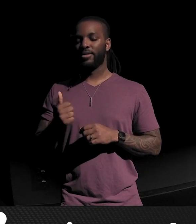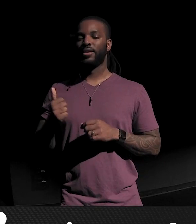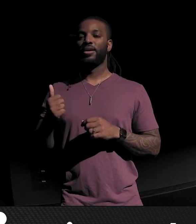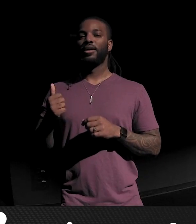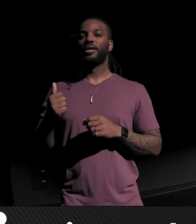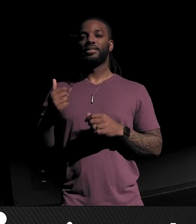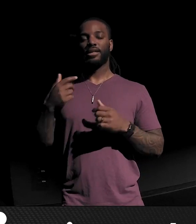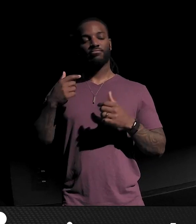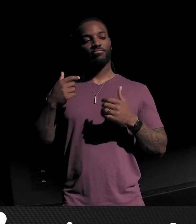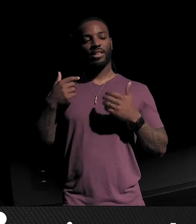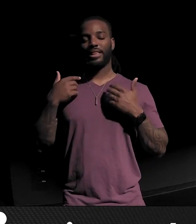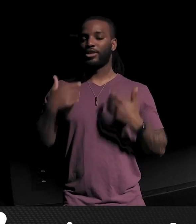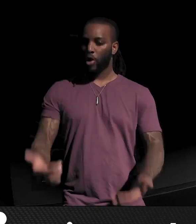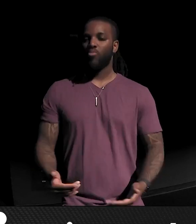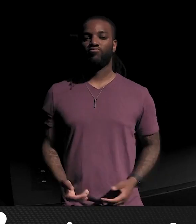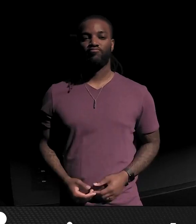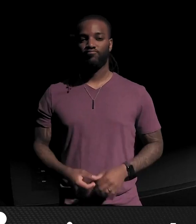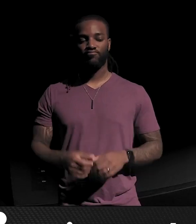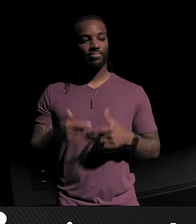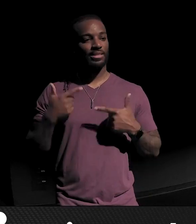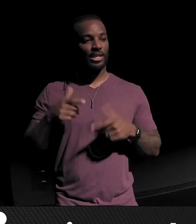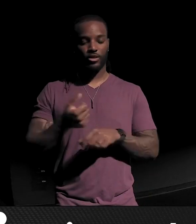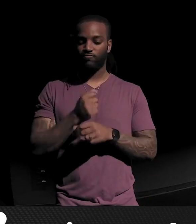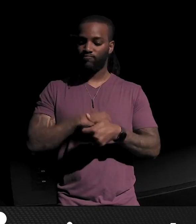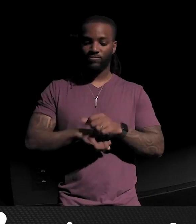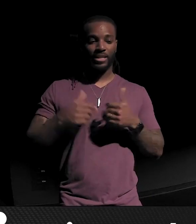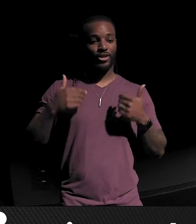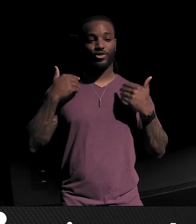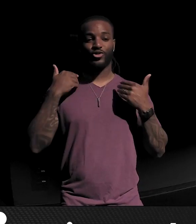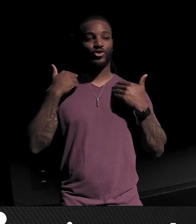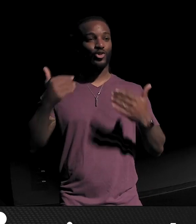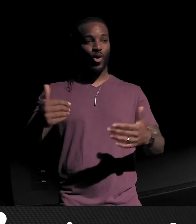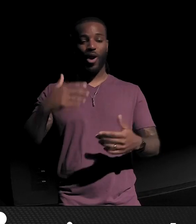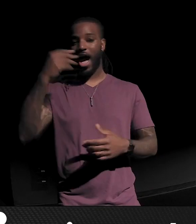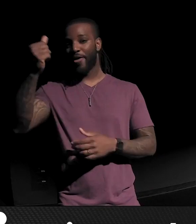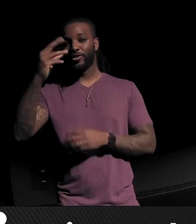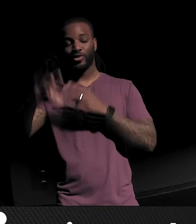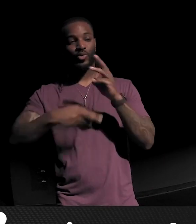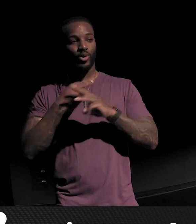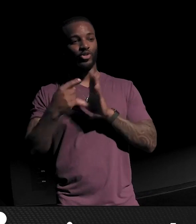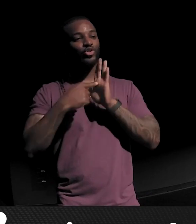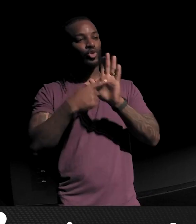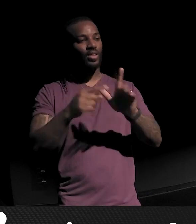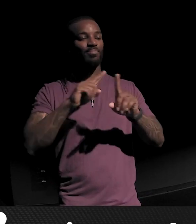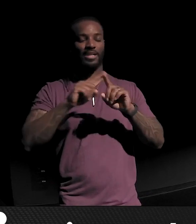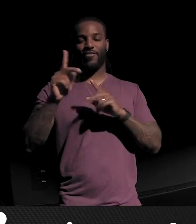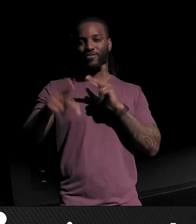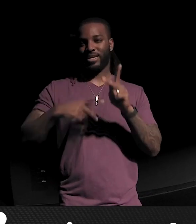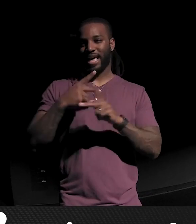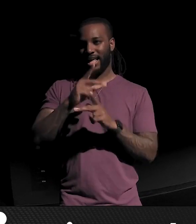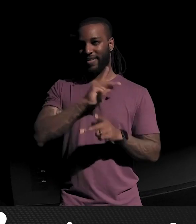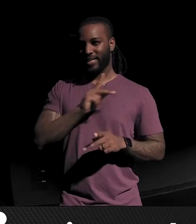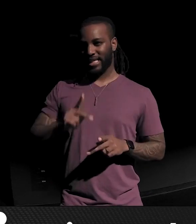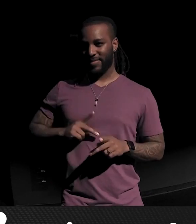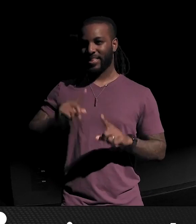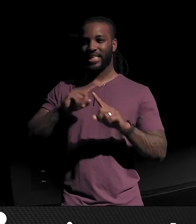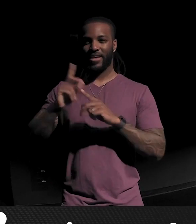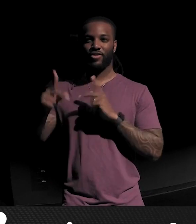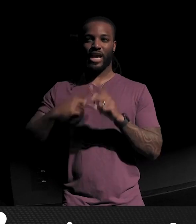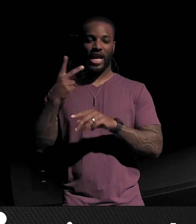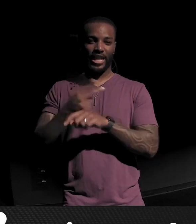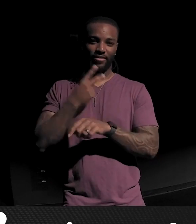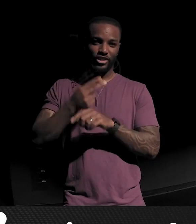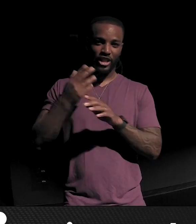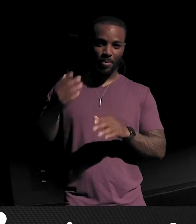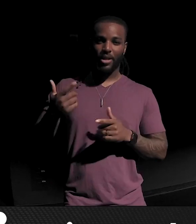go. Let's go. Let's go. Let's go out into the world and show them a different kind of king, a different kind of shepherd. Let's represent